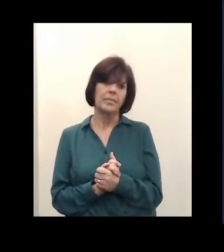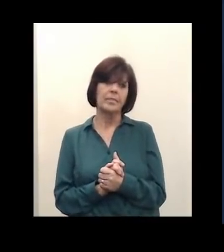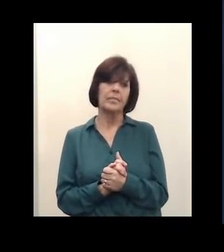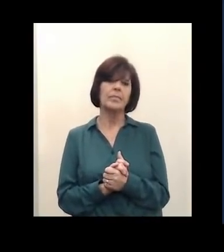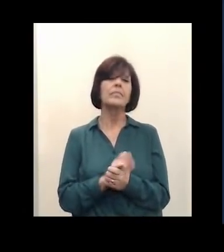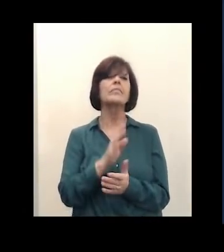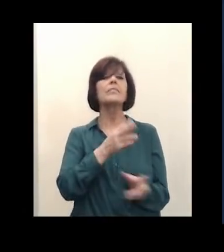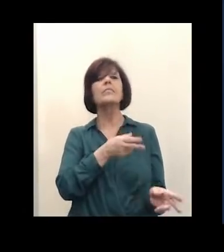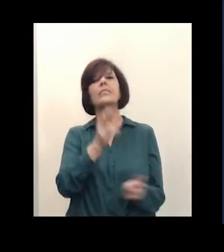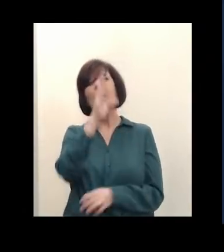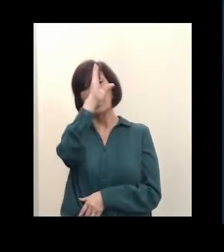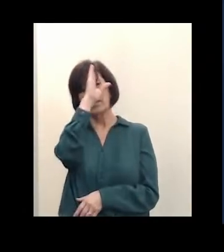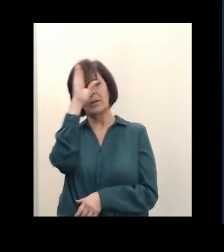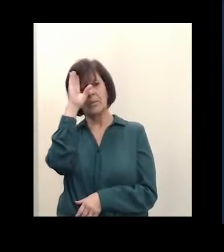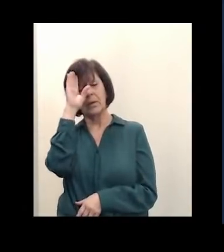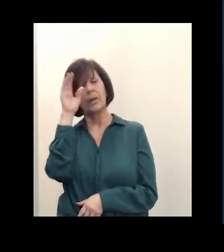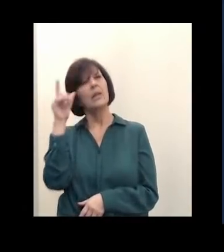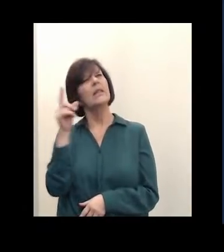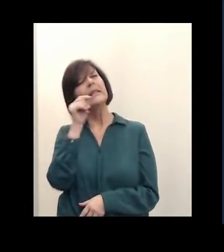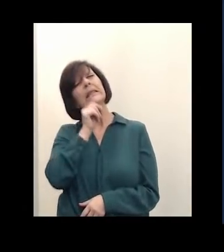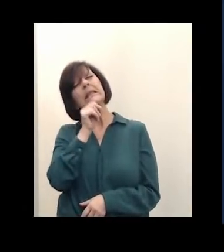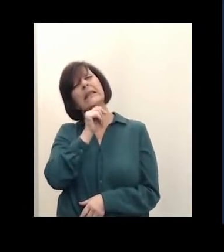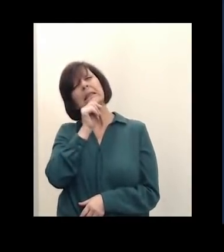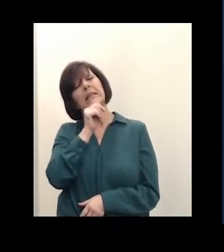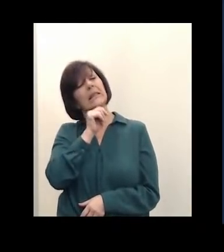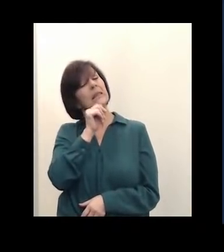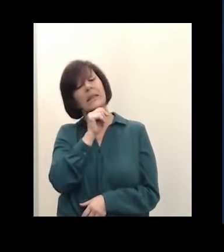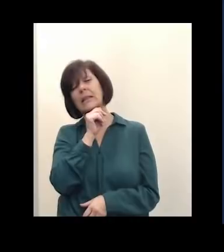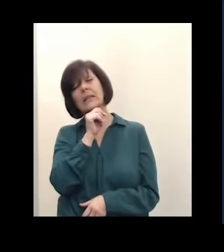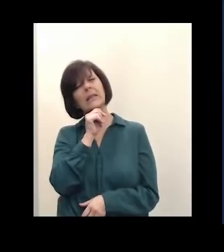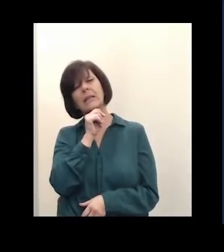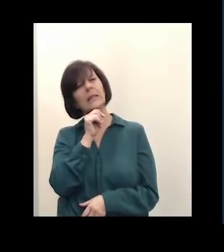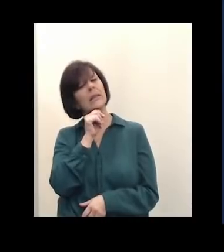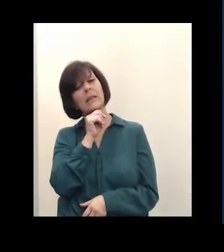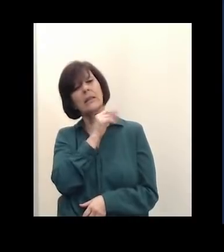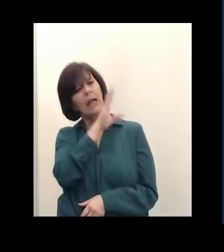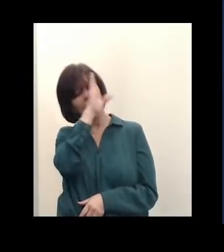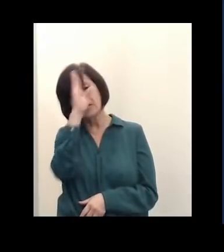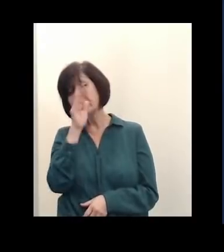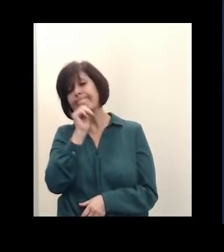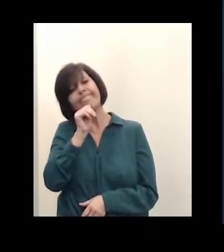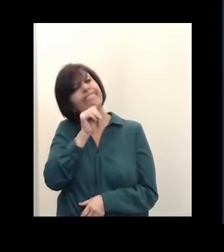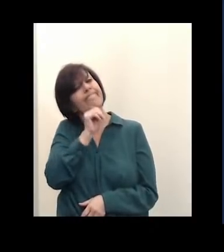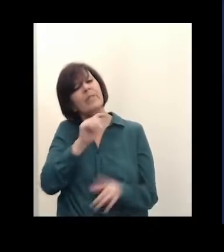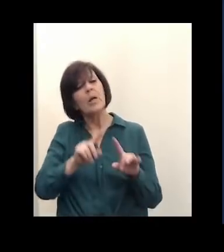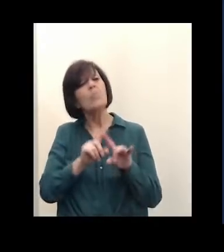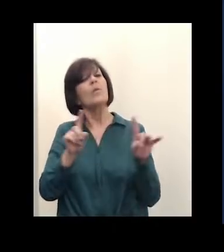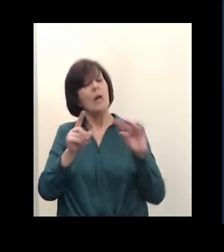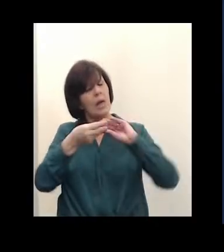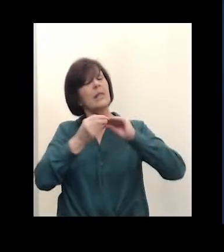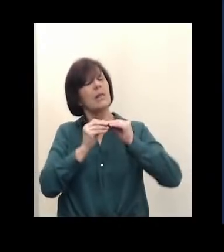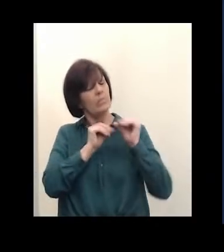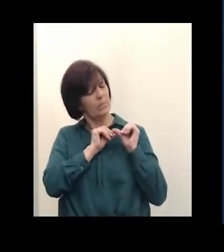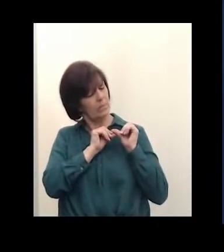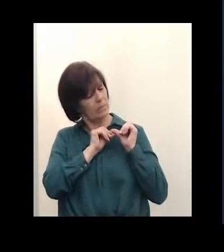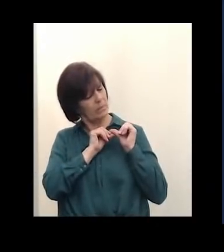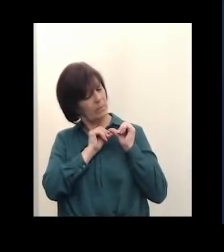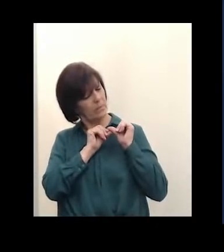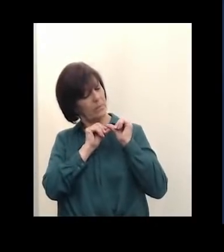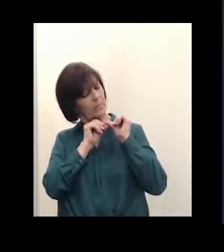Hospitalizations, the hospitals are hanging on pretty much for dear life, but the numbers are continuing to trend